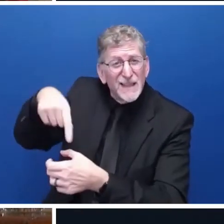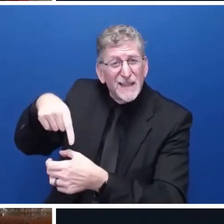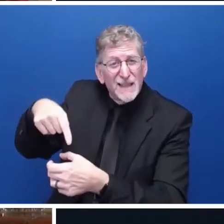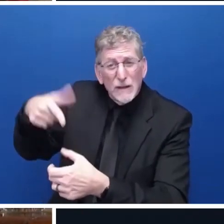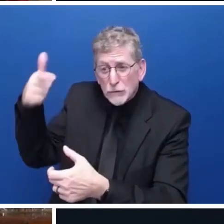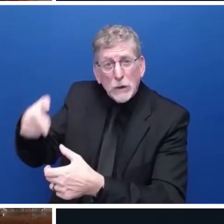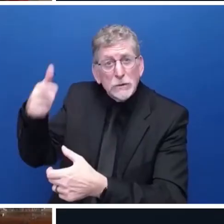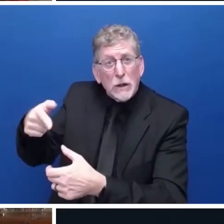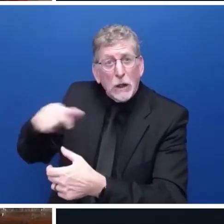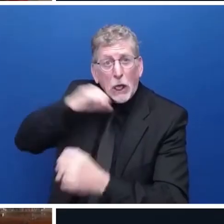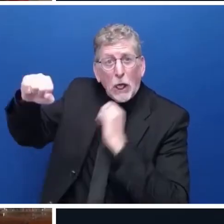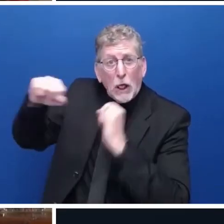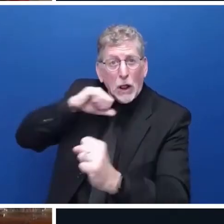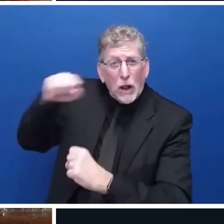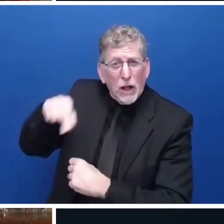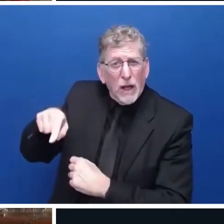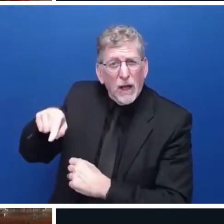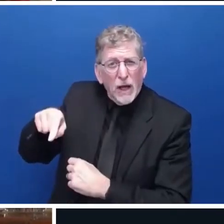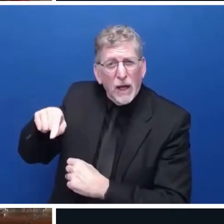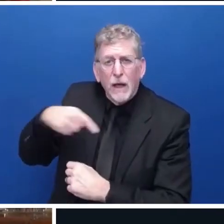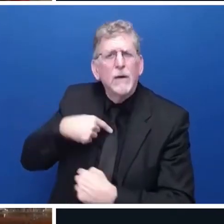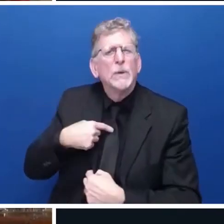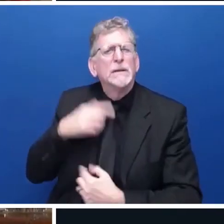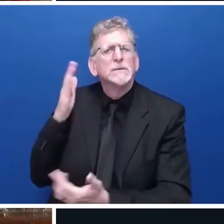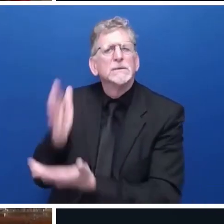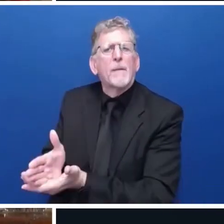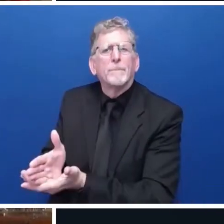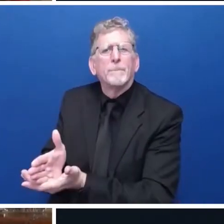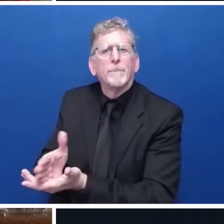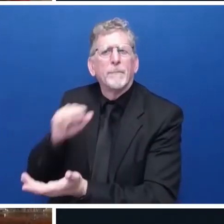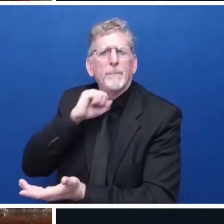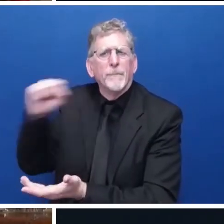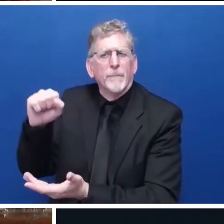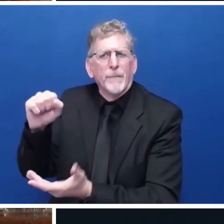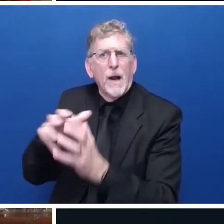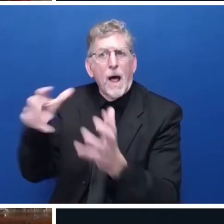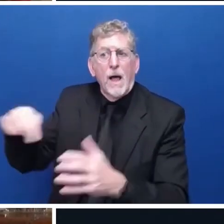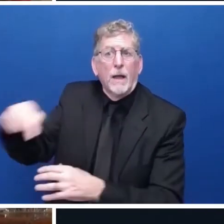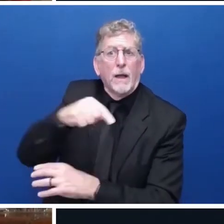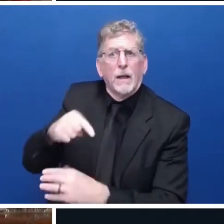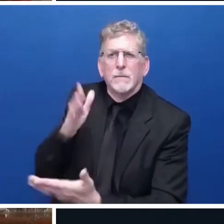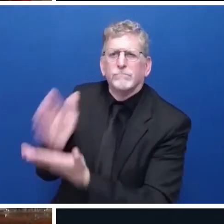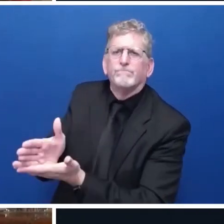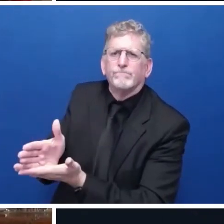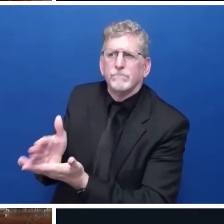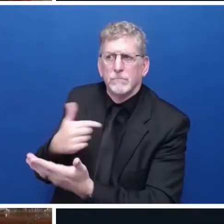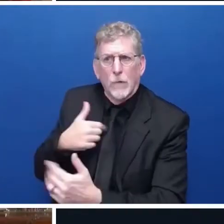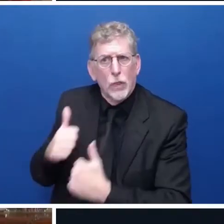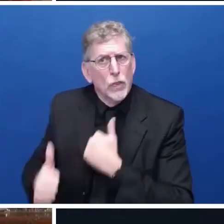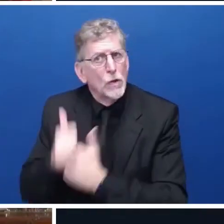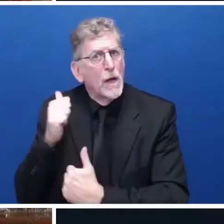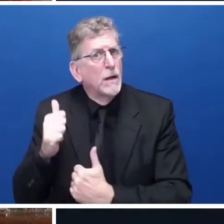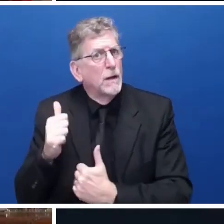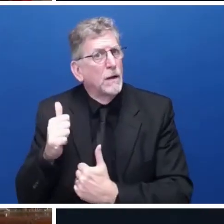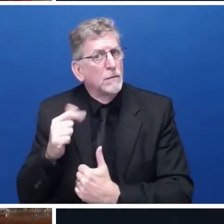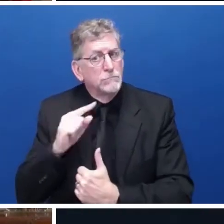We stopped them from hanging a lot of them with the threat of serious violence. But this